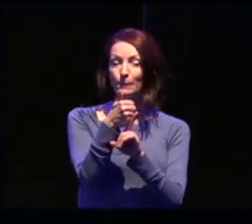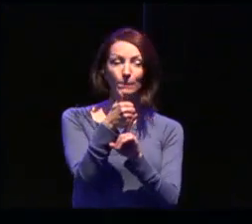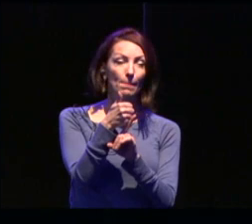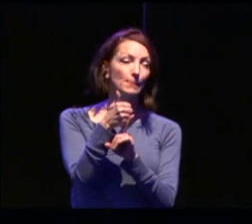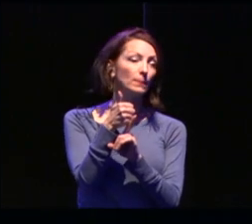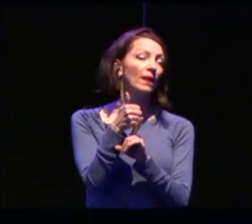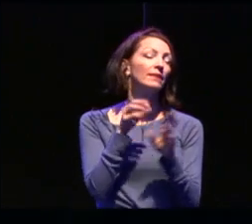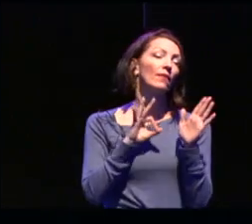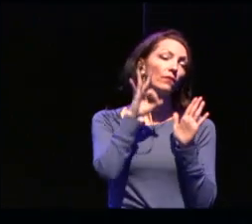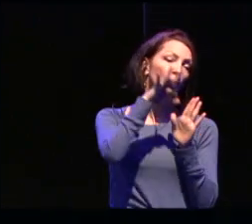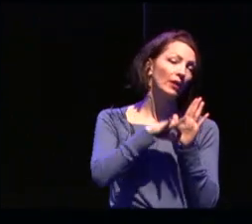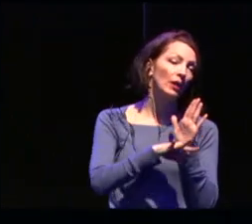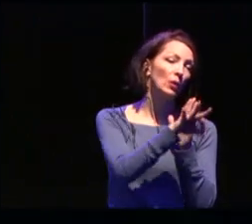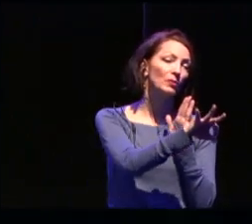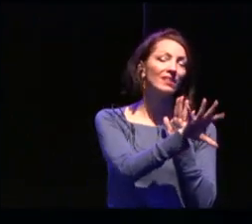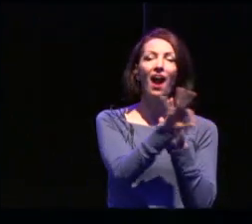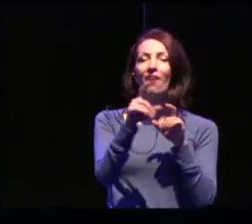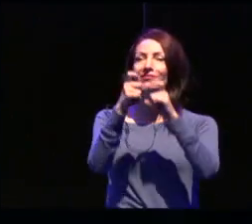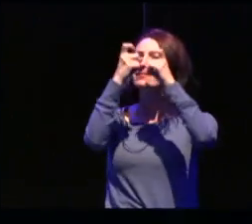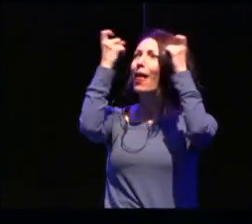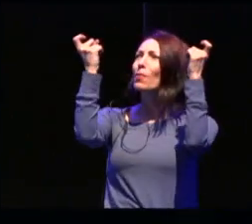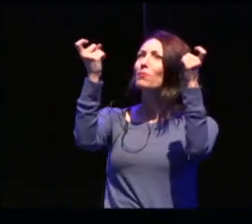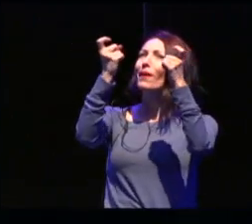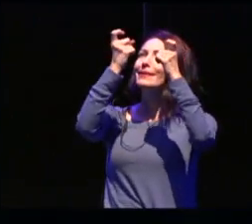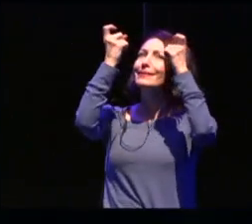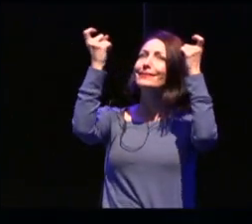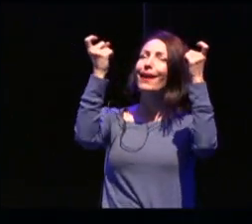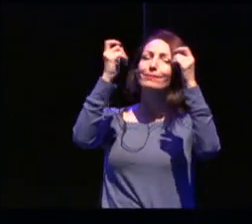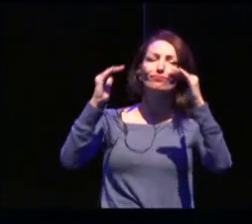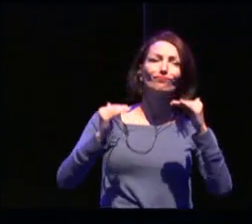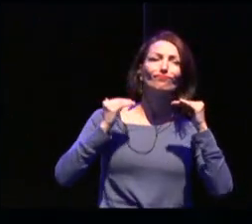in the frequency of celebration.